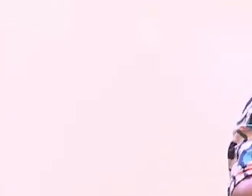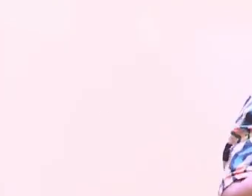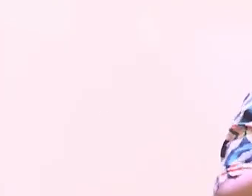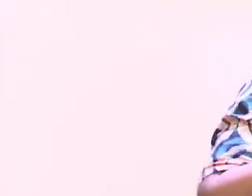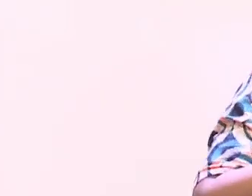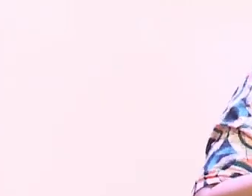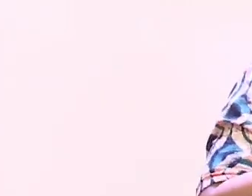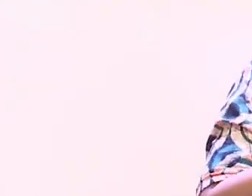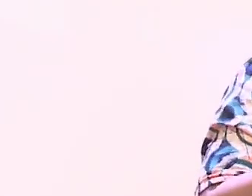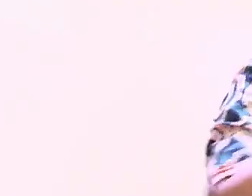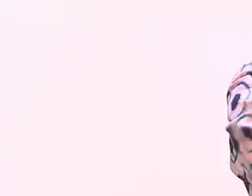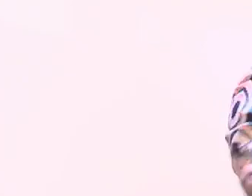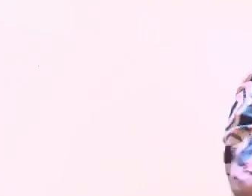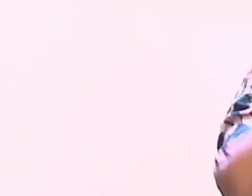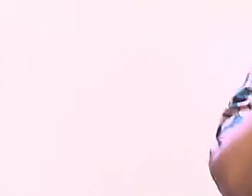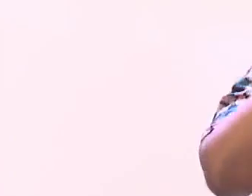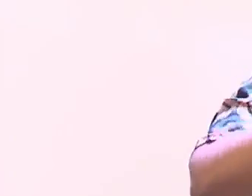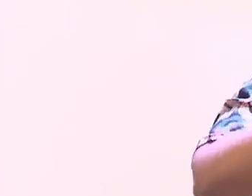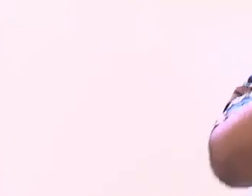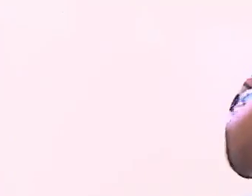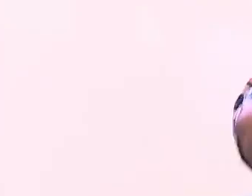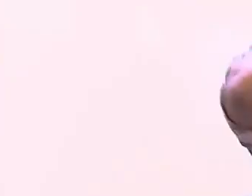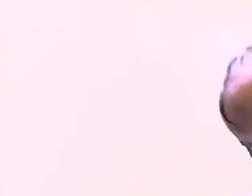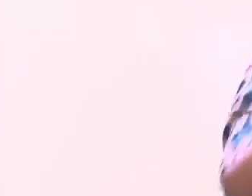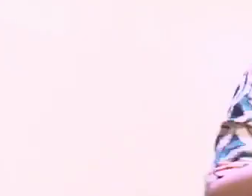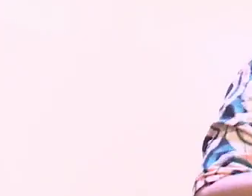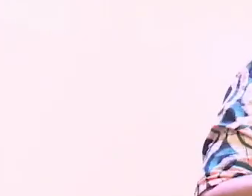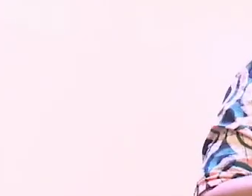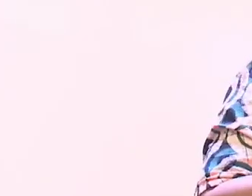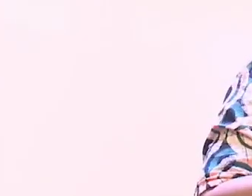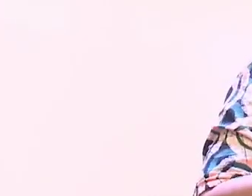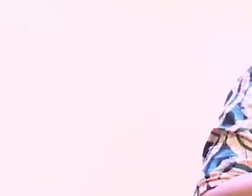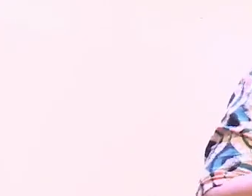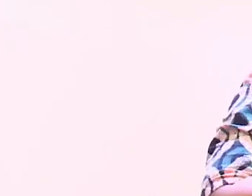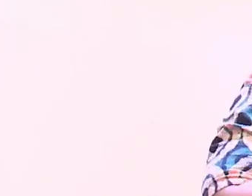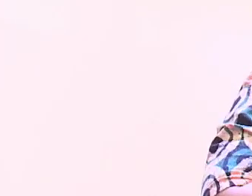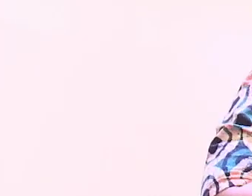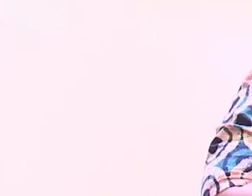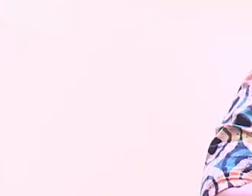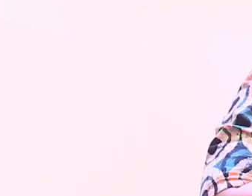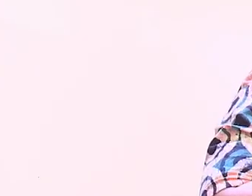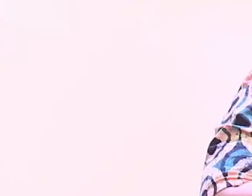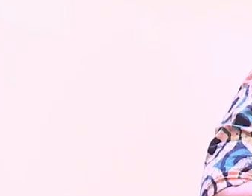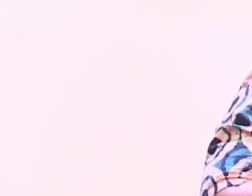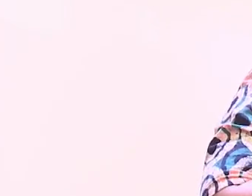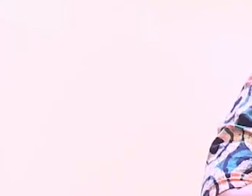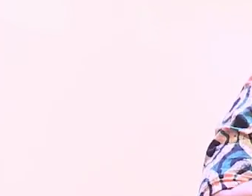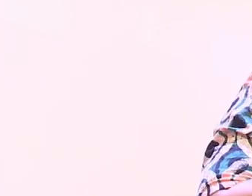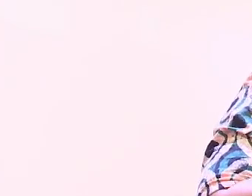With this space, you've been working with this space, so where do you see us in the future?